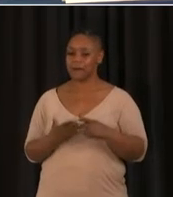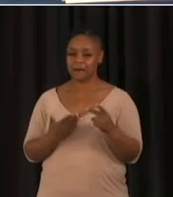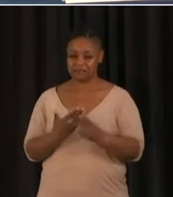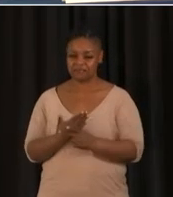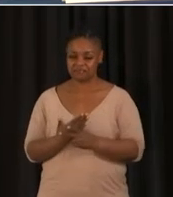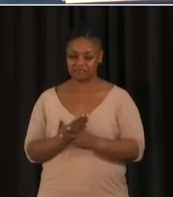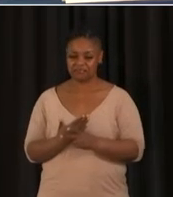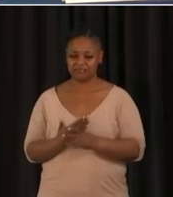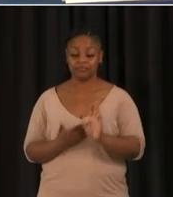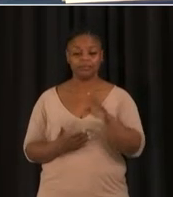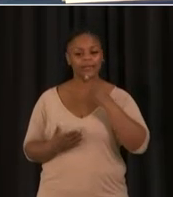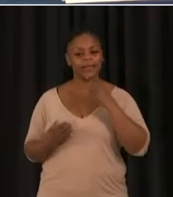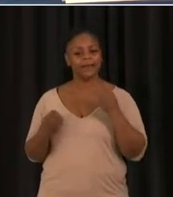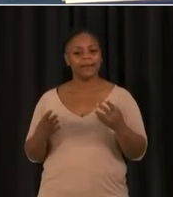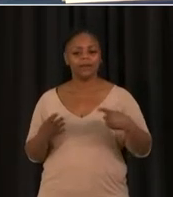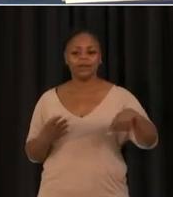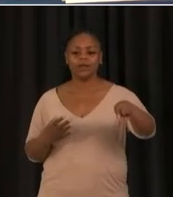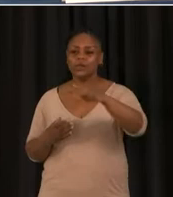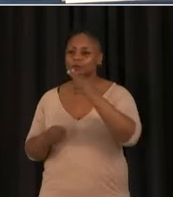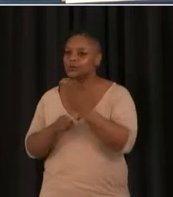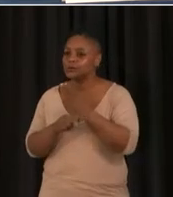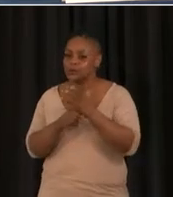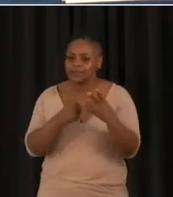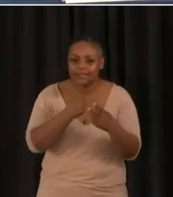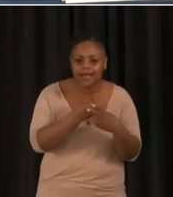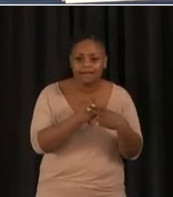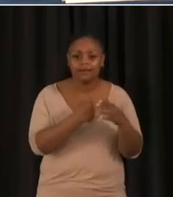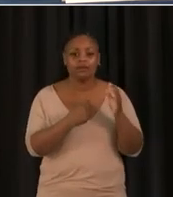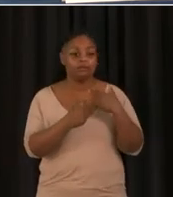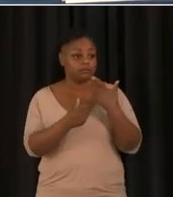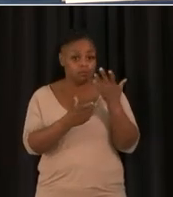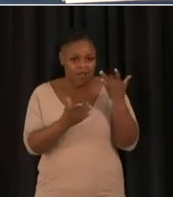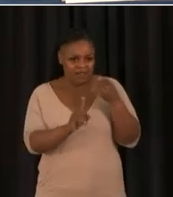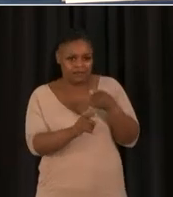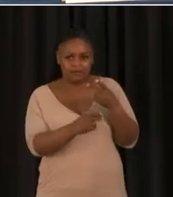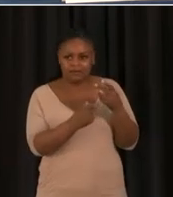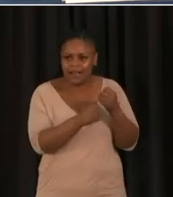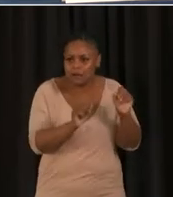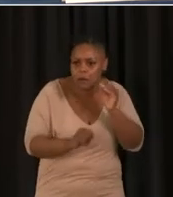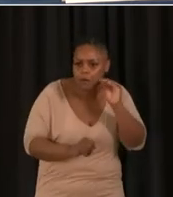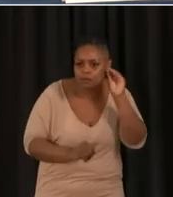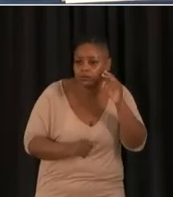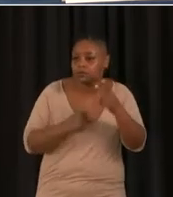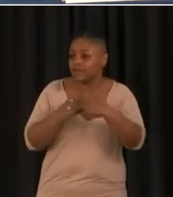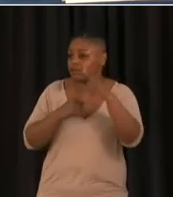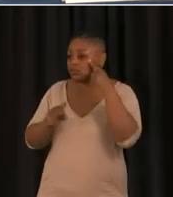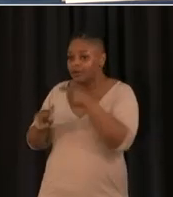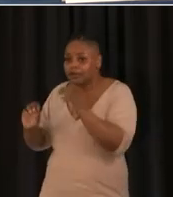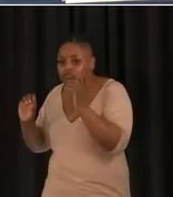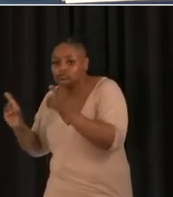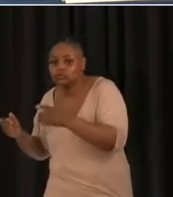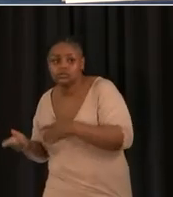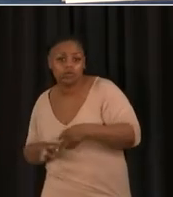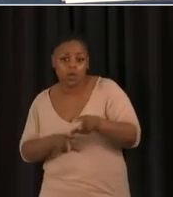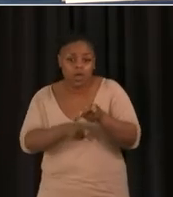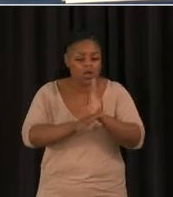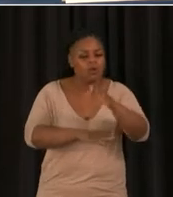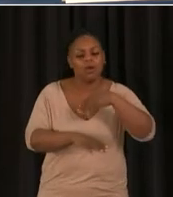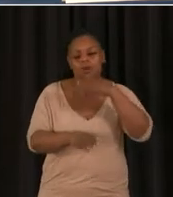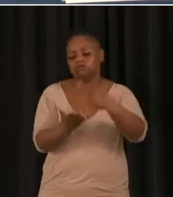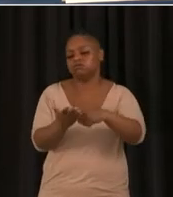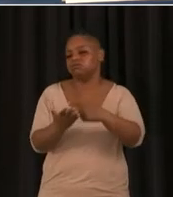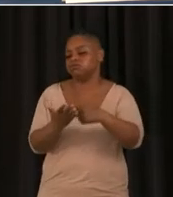saving program that will help qualified district residents save up to $7,500. You'll hear more about that